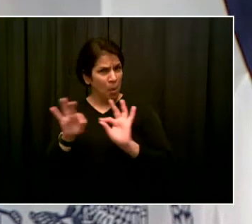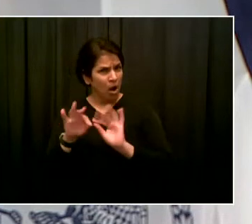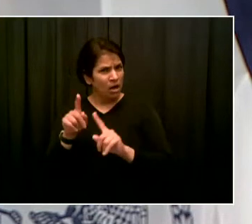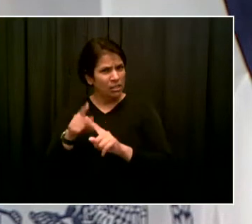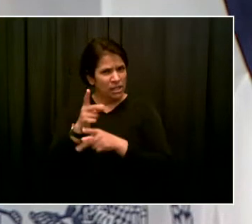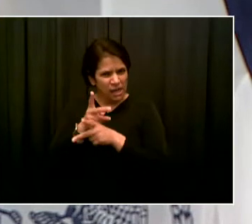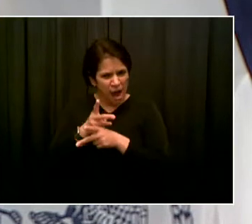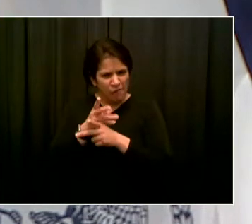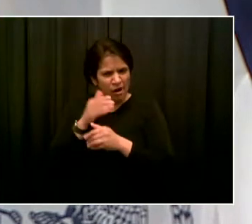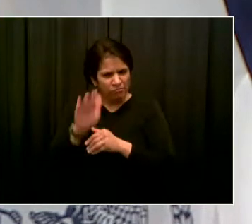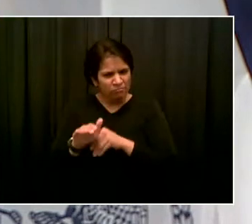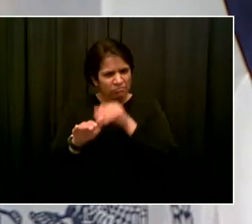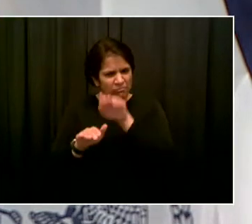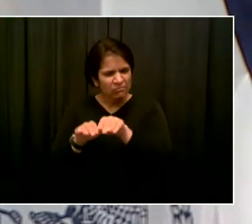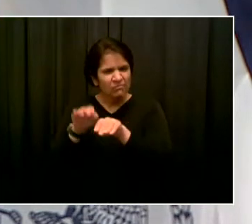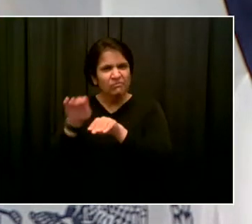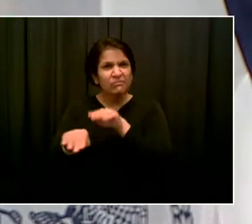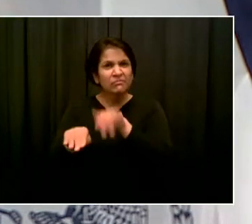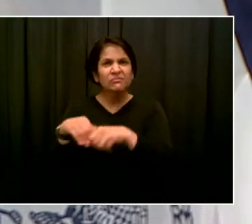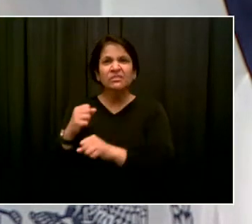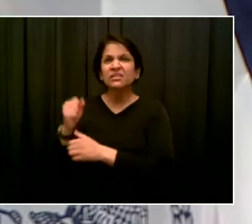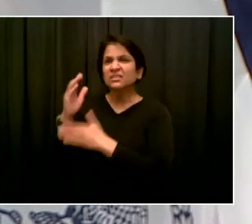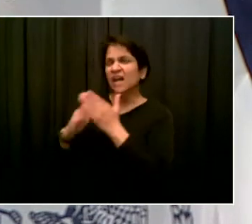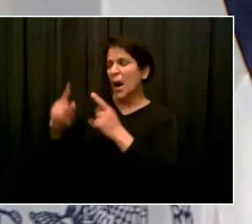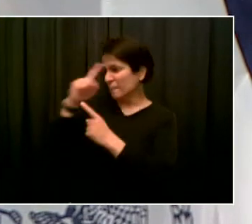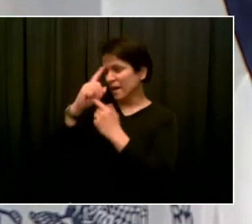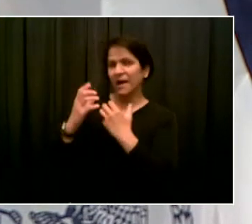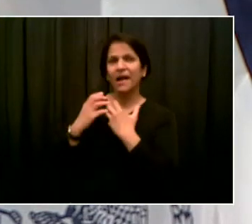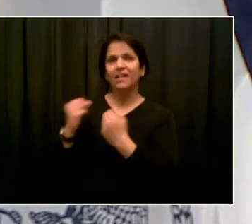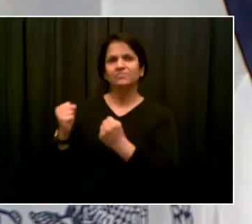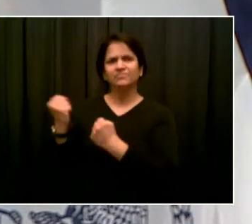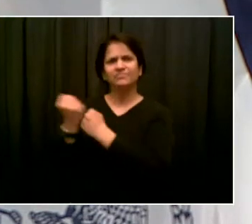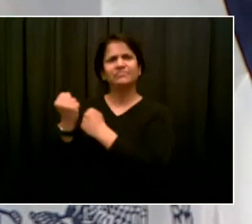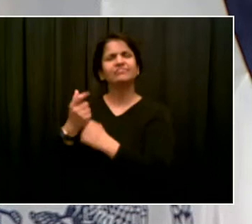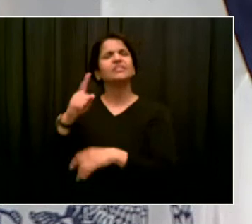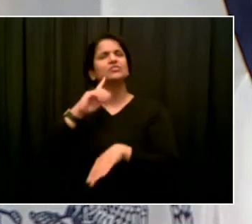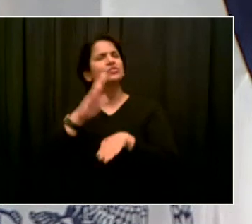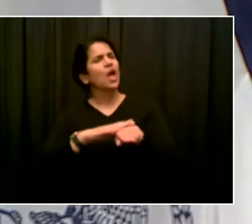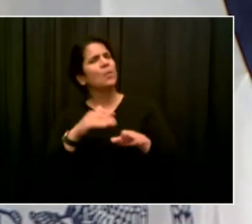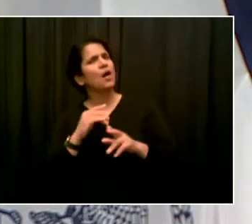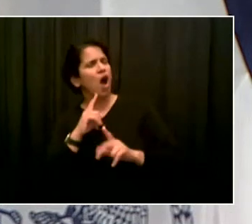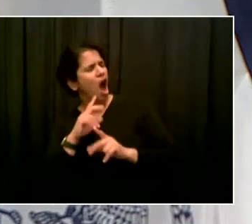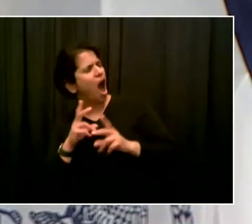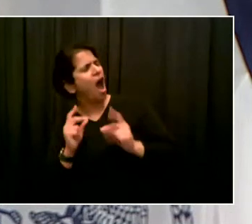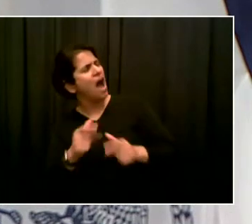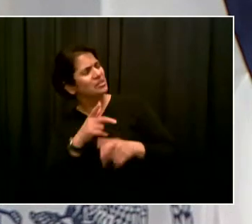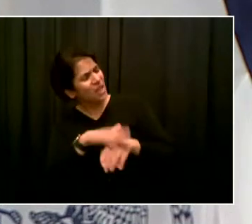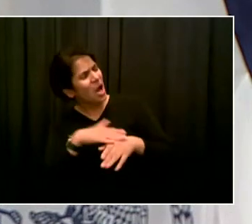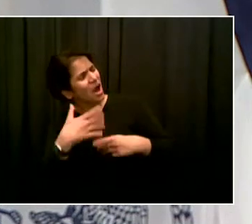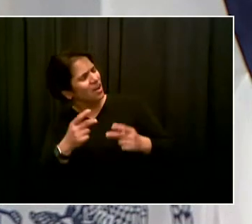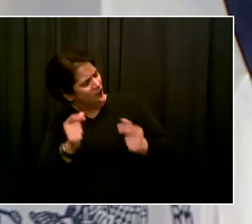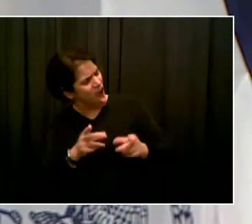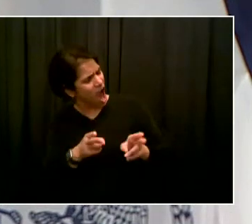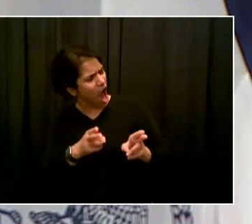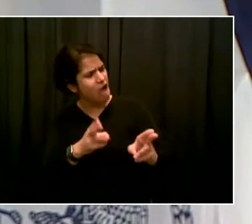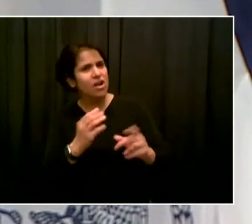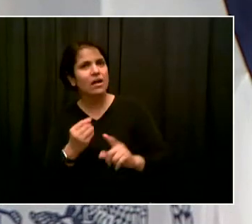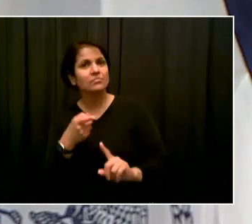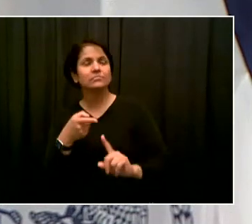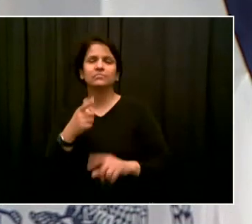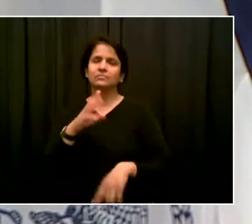And I'm reminded of another pilot when the city was piloting the 14th Street busway.